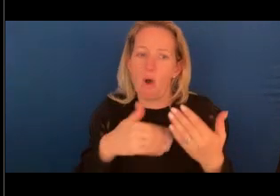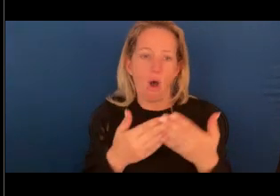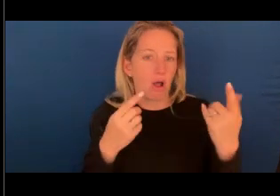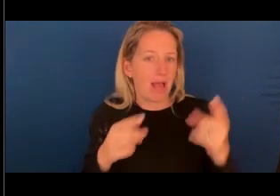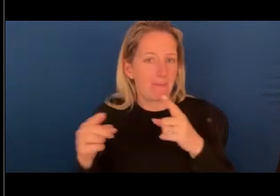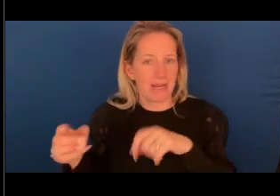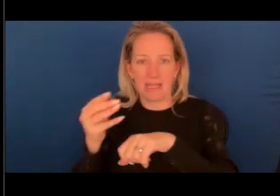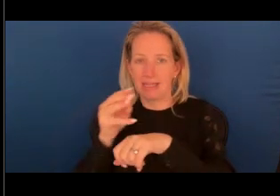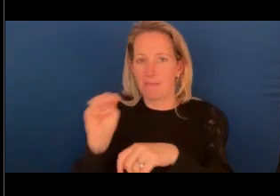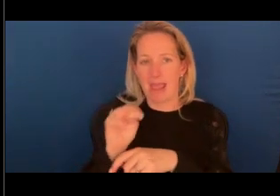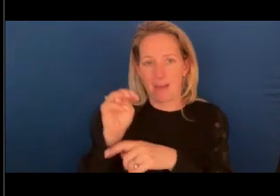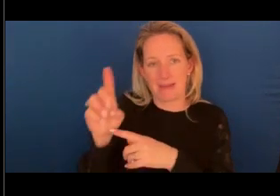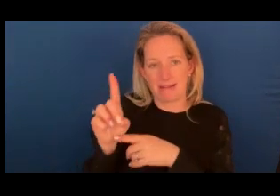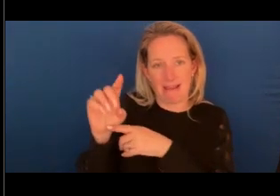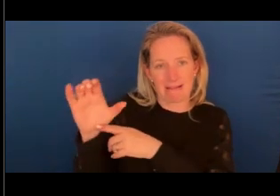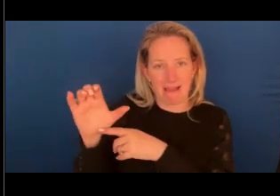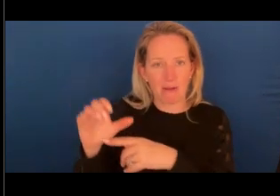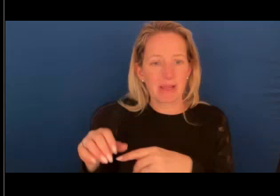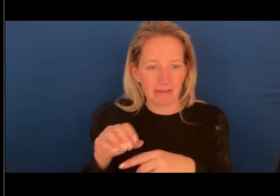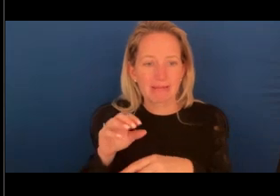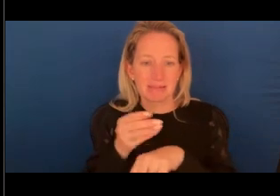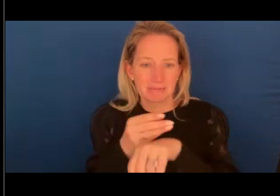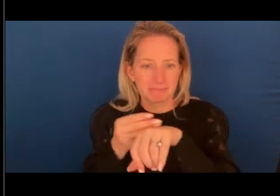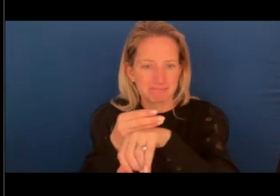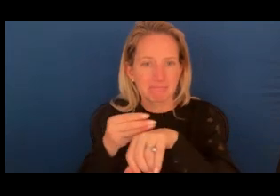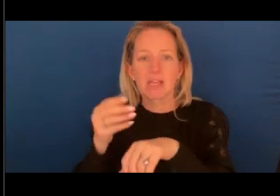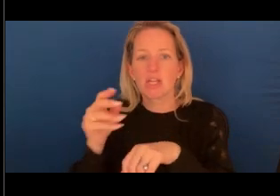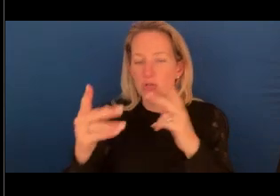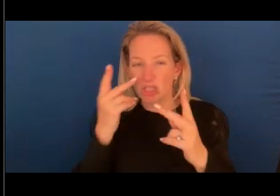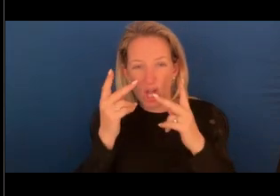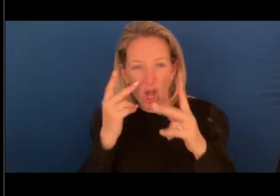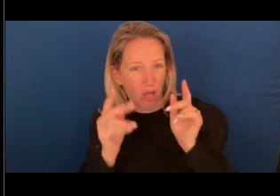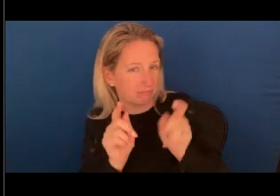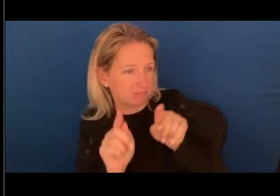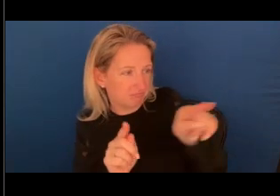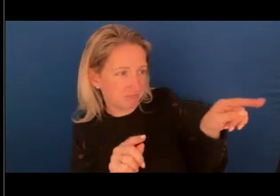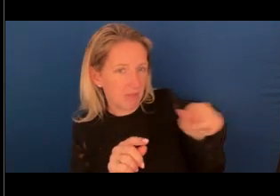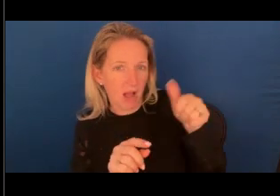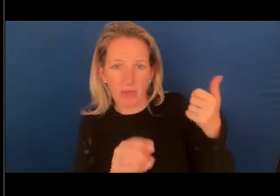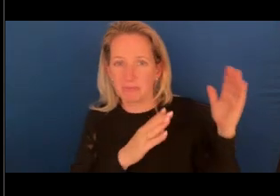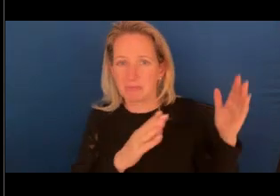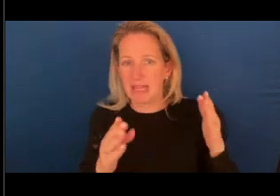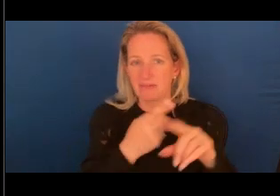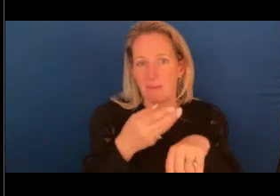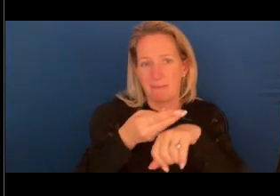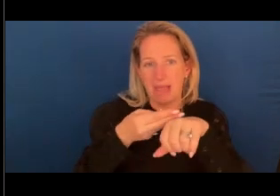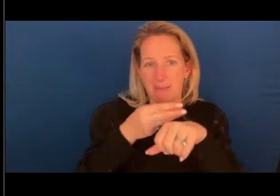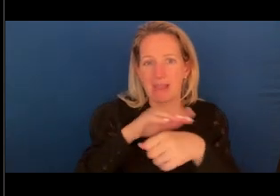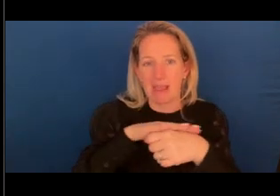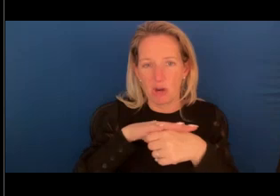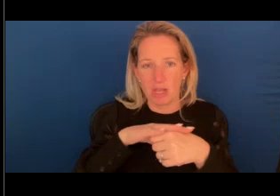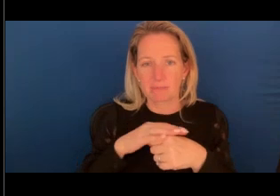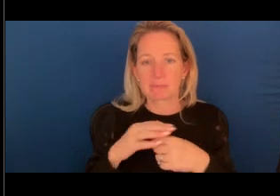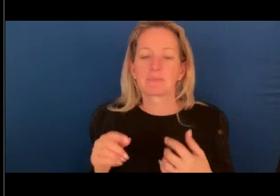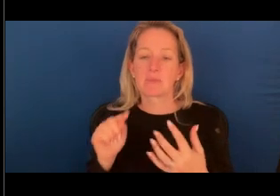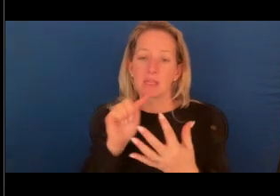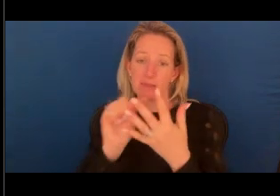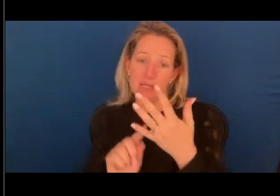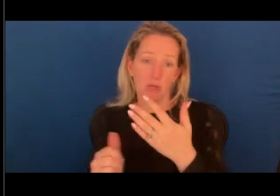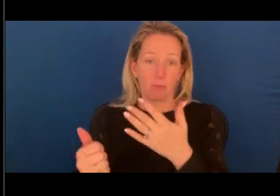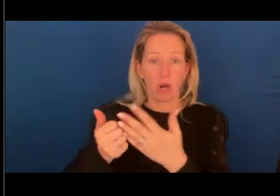You probably saw a couple other presentations, other initiatives in Miami area. So these are mostly prioritized area in